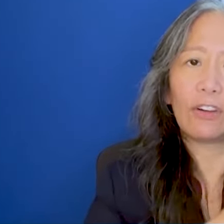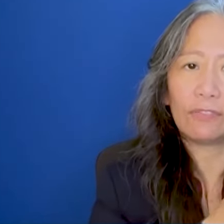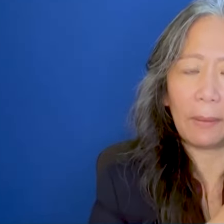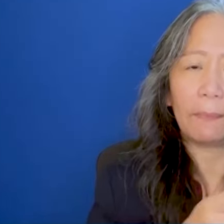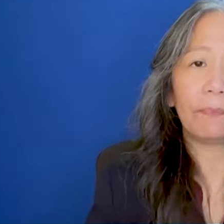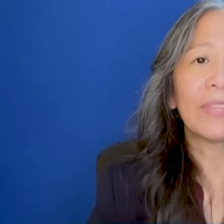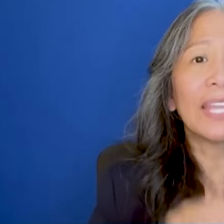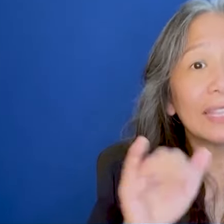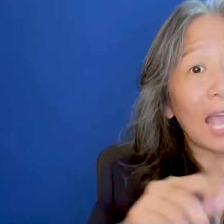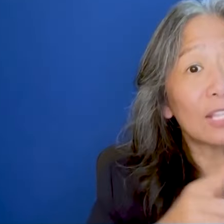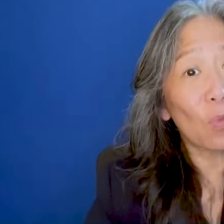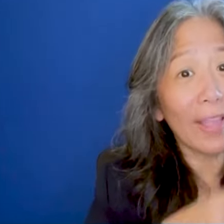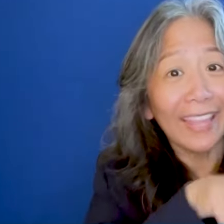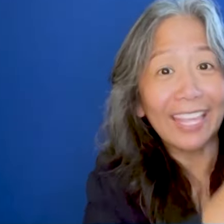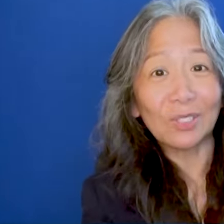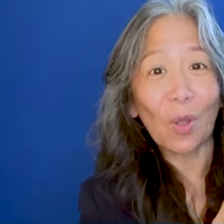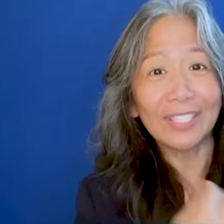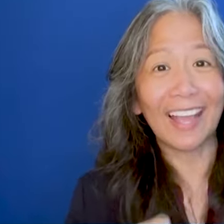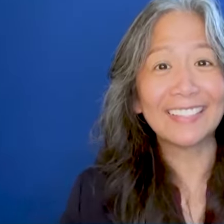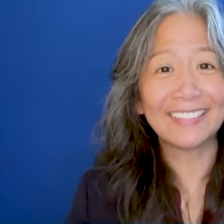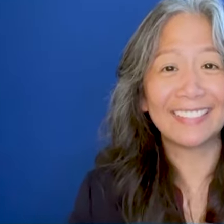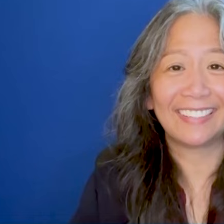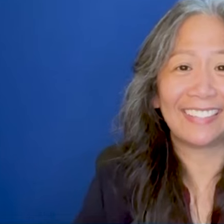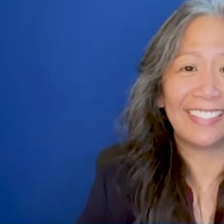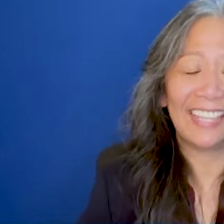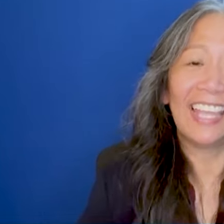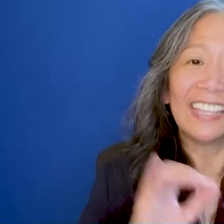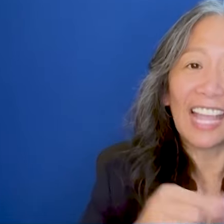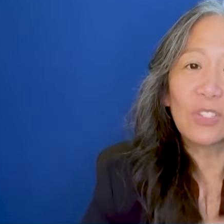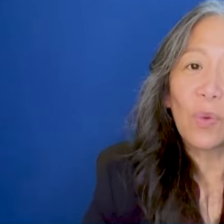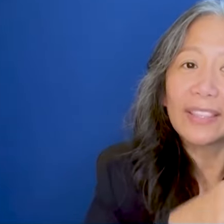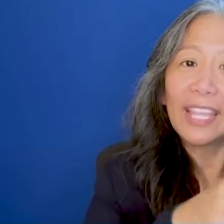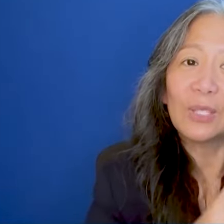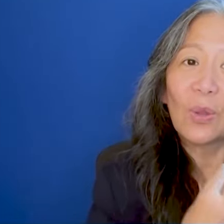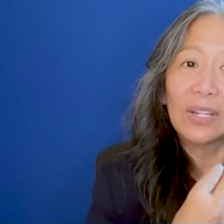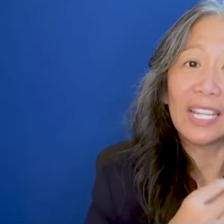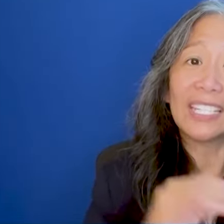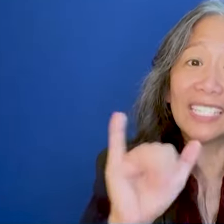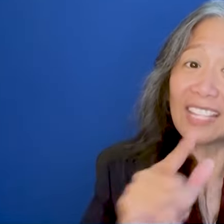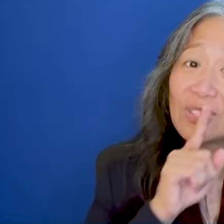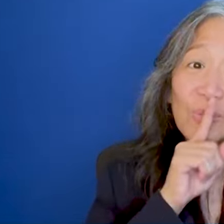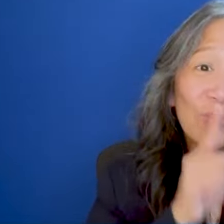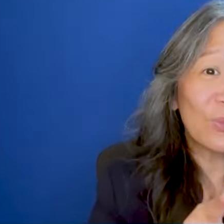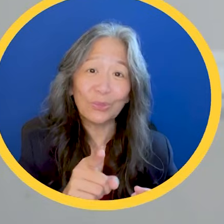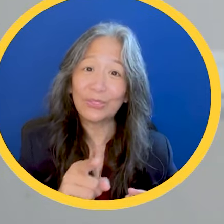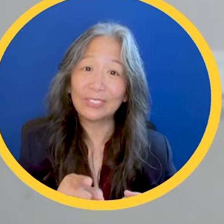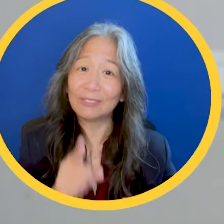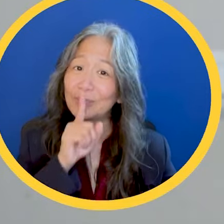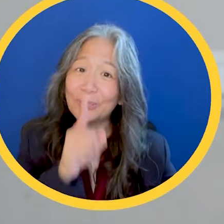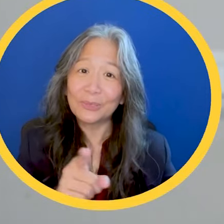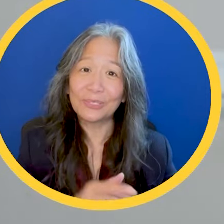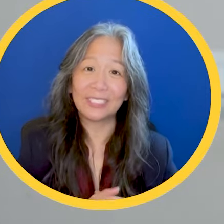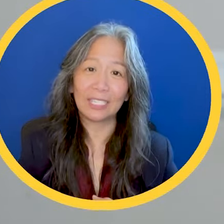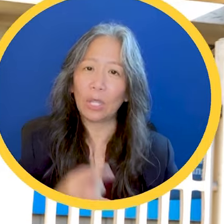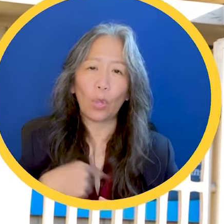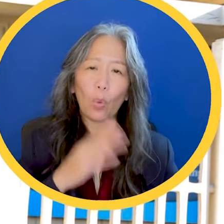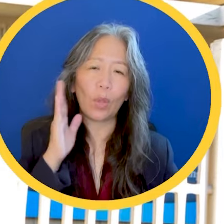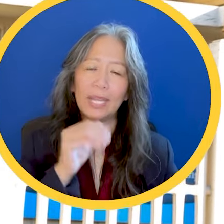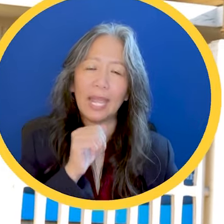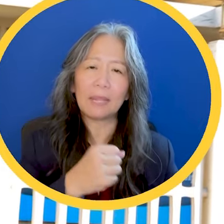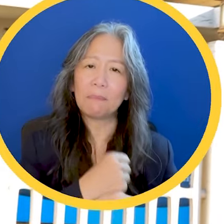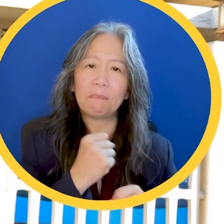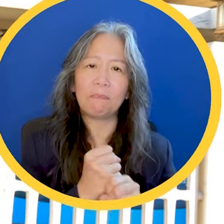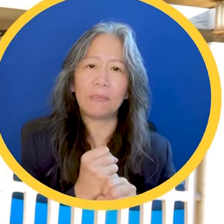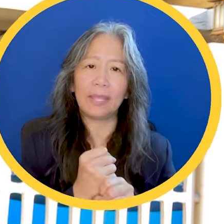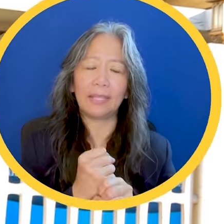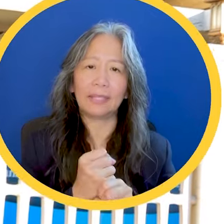God will take care of them, because that's what they taught us. That's what they taught us. And it's the truth. It's the truth. We're not